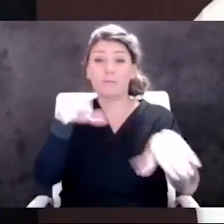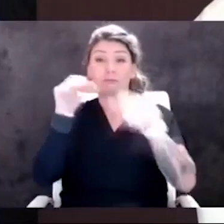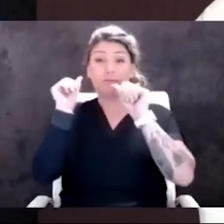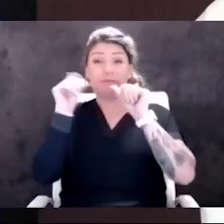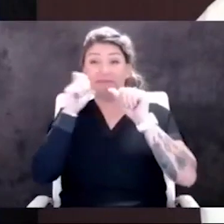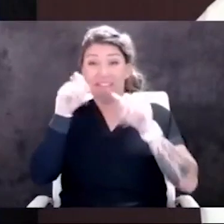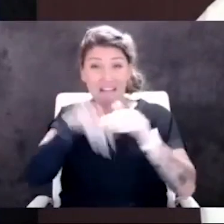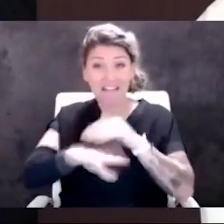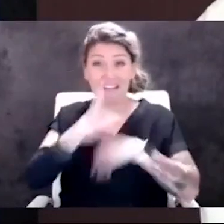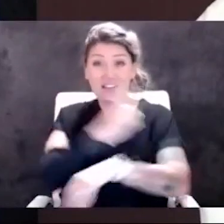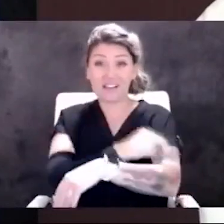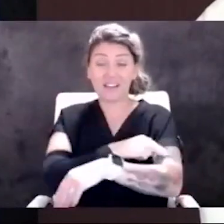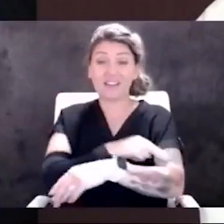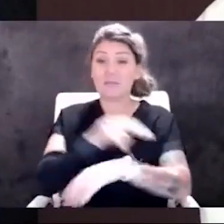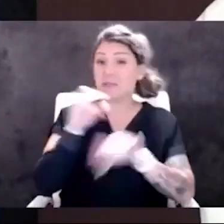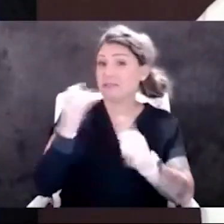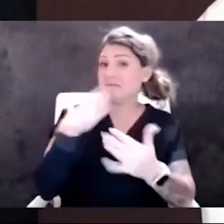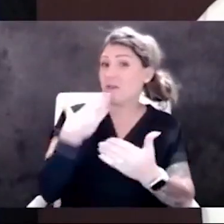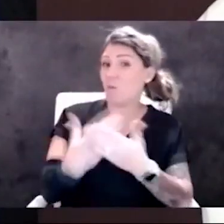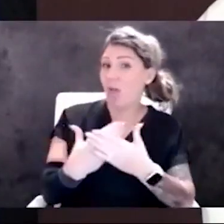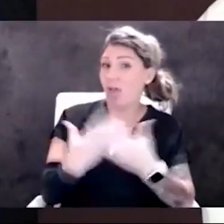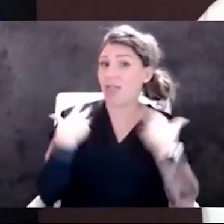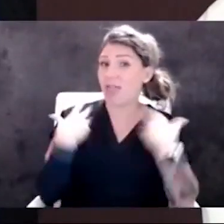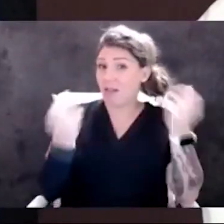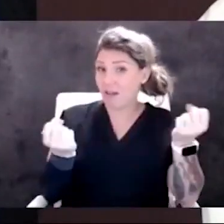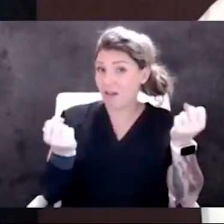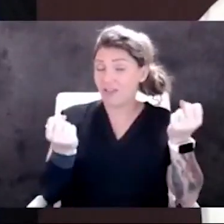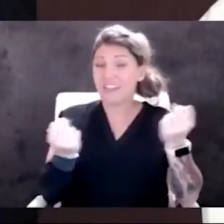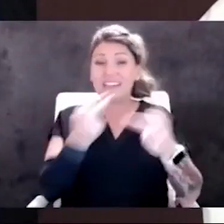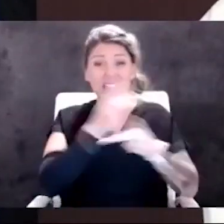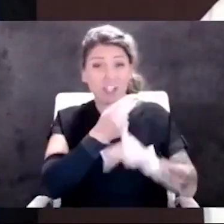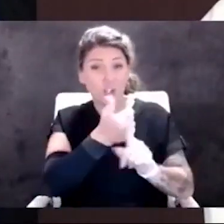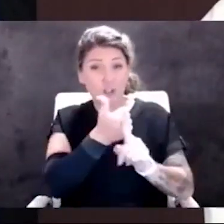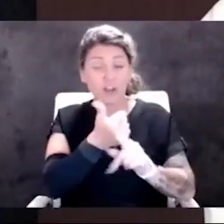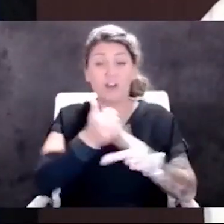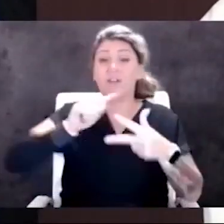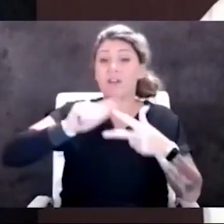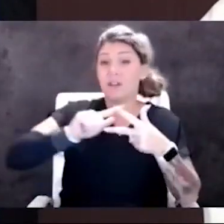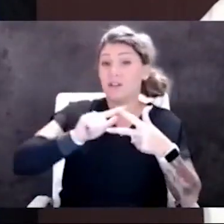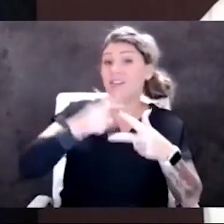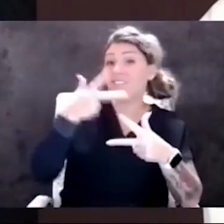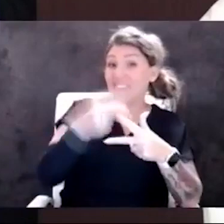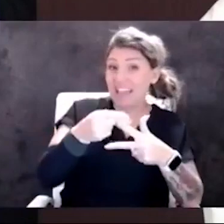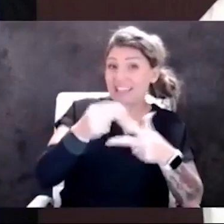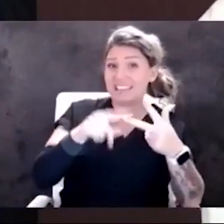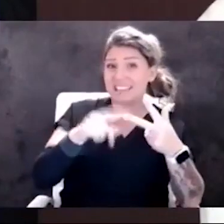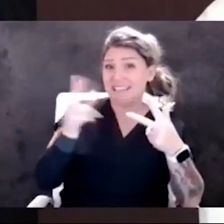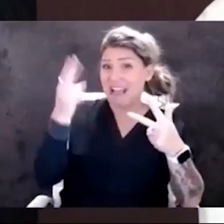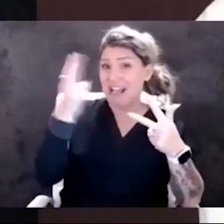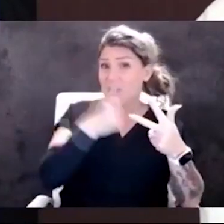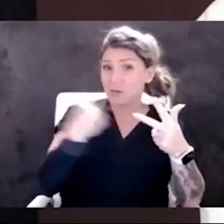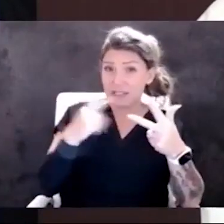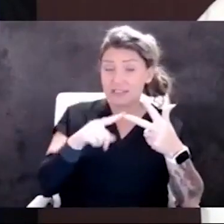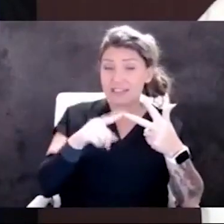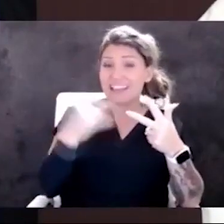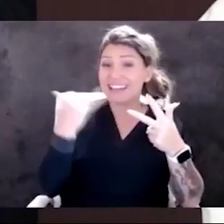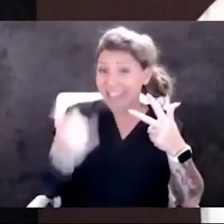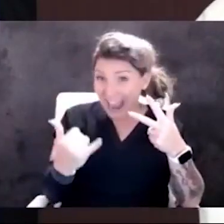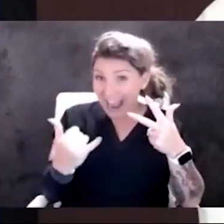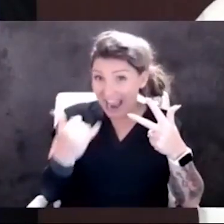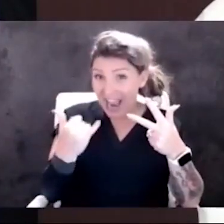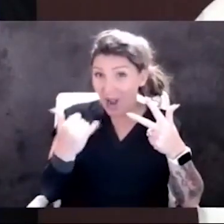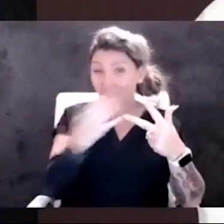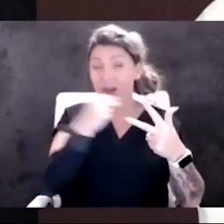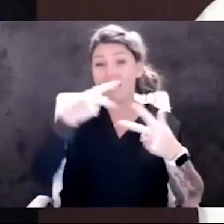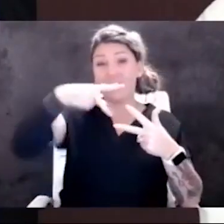A, take care of yourself, B, get vaccinated, and if you're in a high-risk category now, and if you had a Pfizer vaccine,